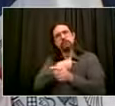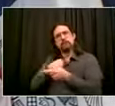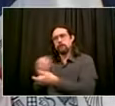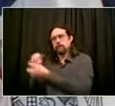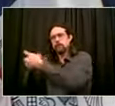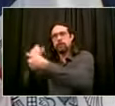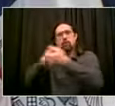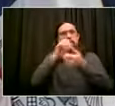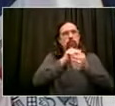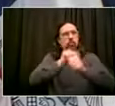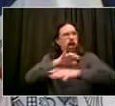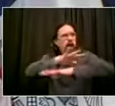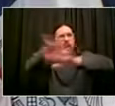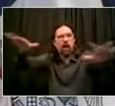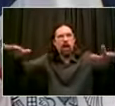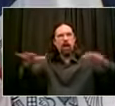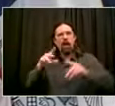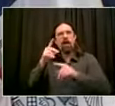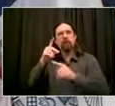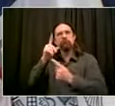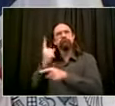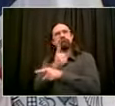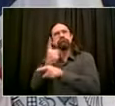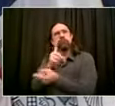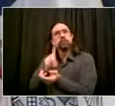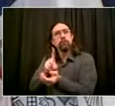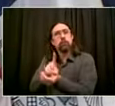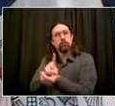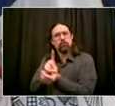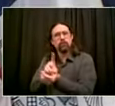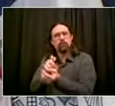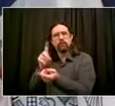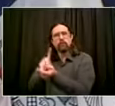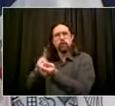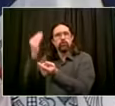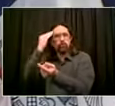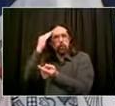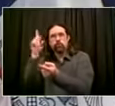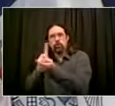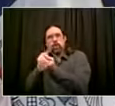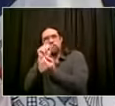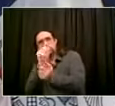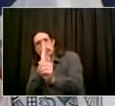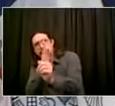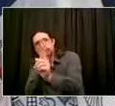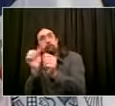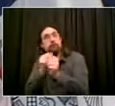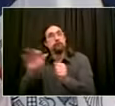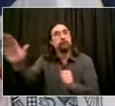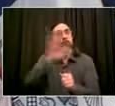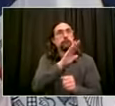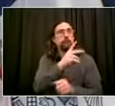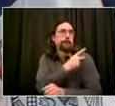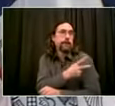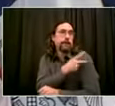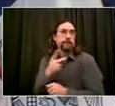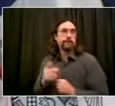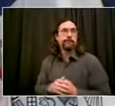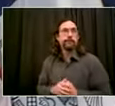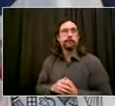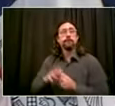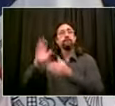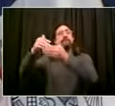Yeah. Can you hear us? Can you hear me? There you go. Okay. Yesterday you